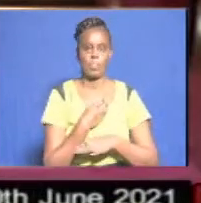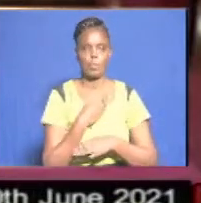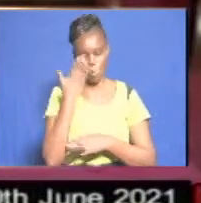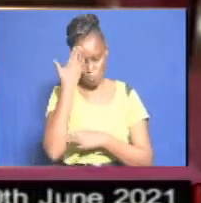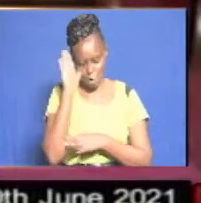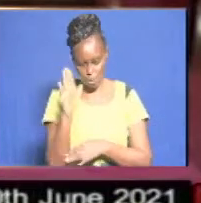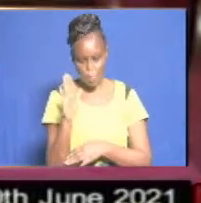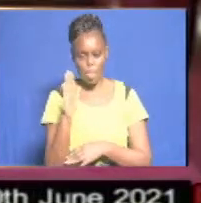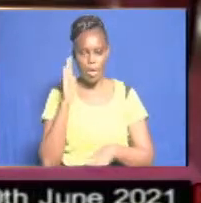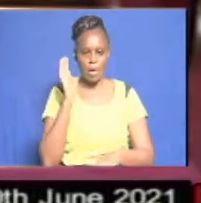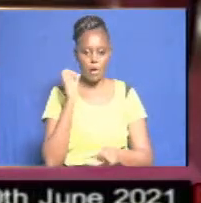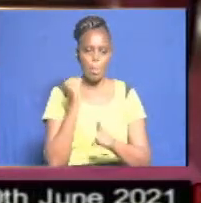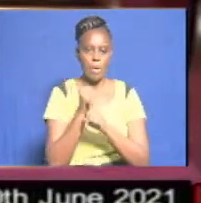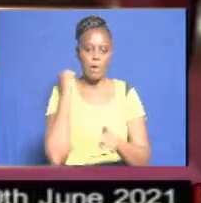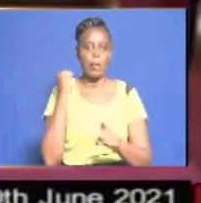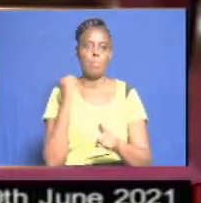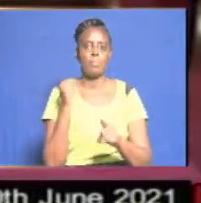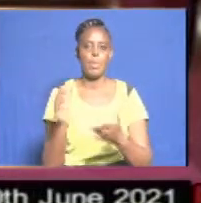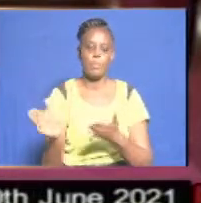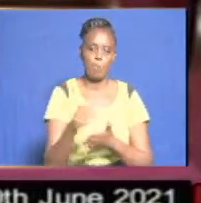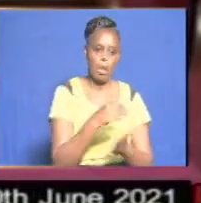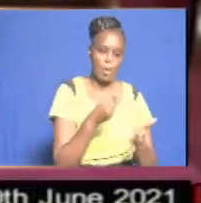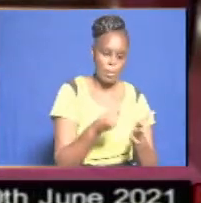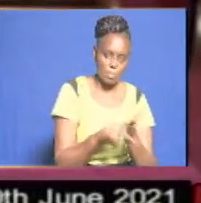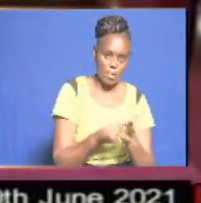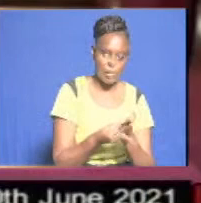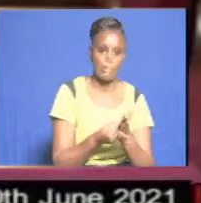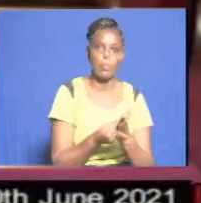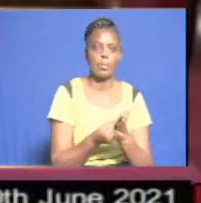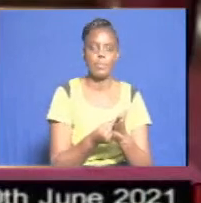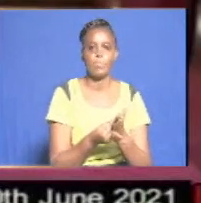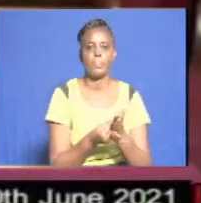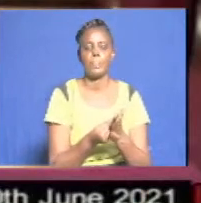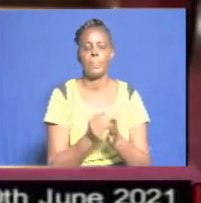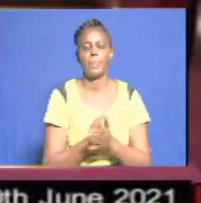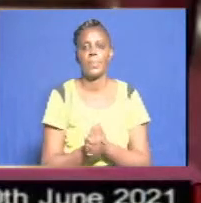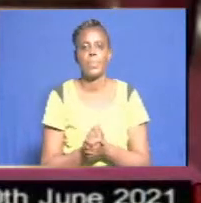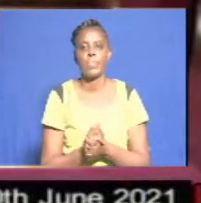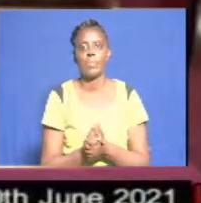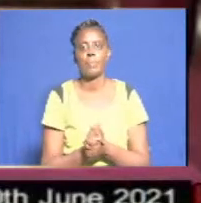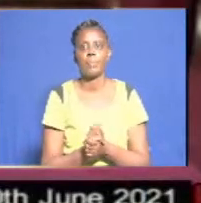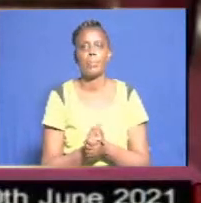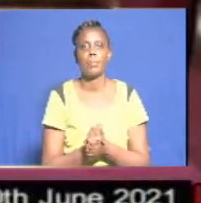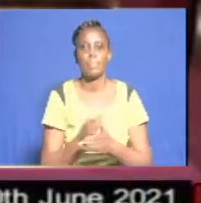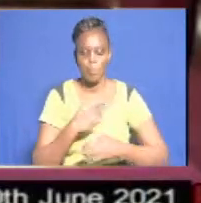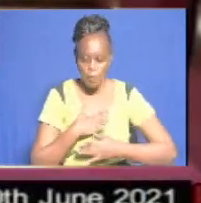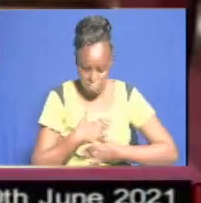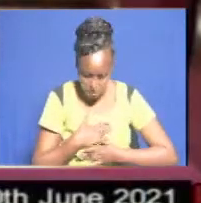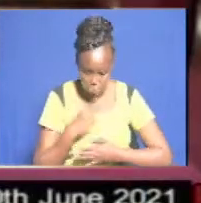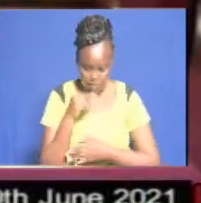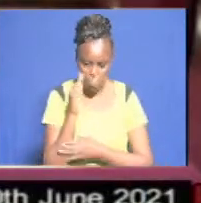the impact of revenue enhancement initiatives on revenue collection. Honorable Speaker,